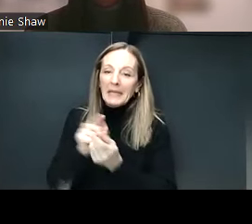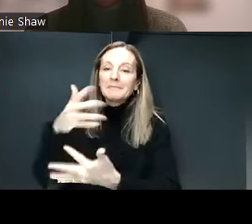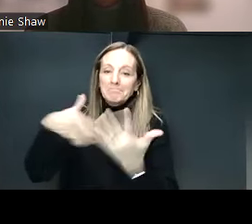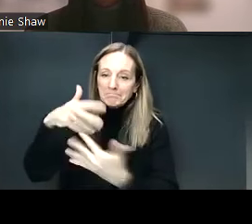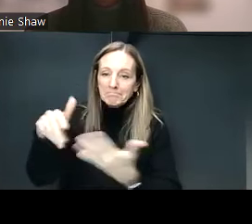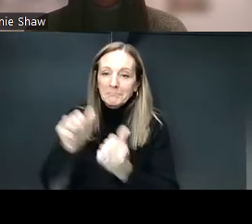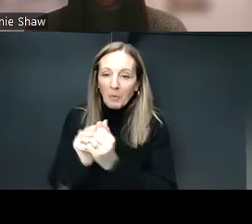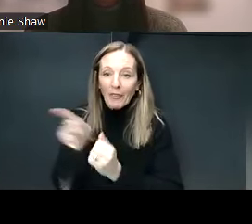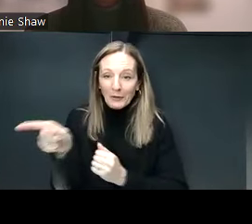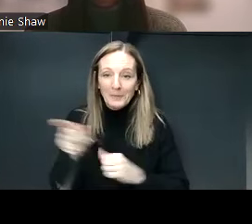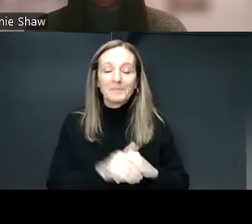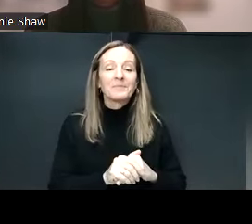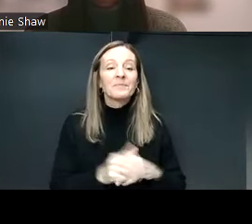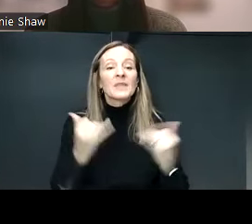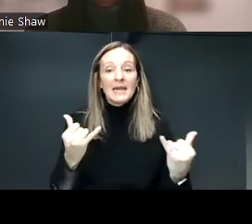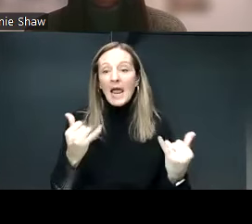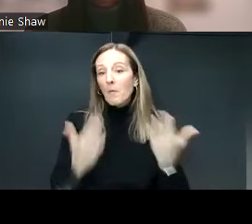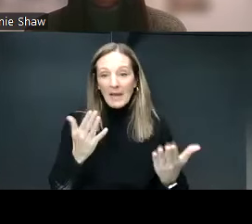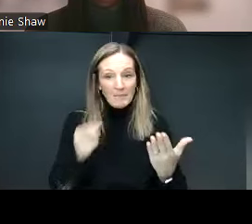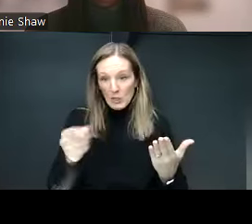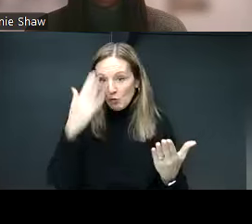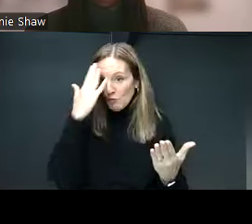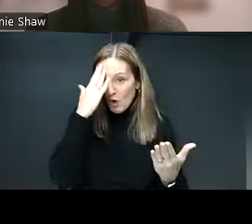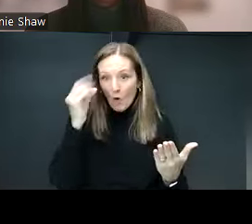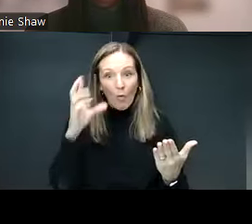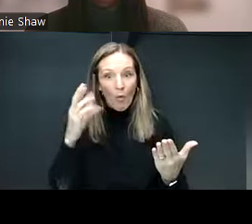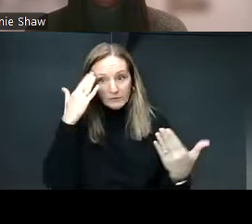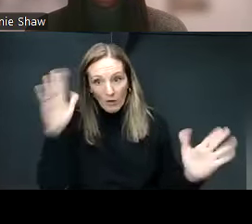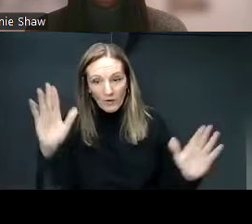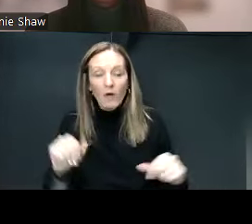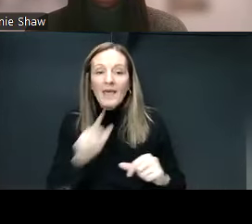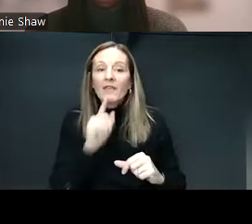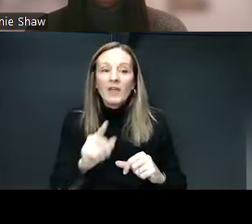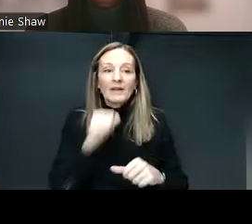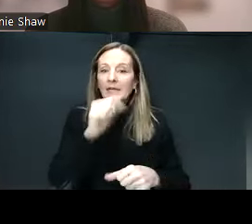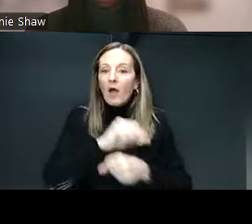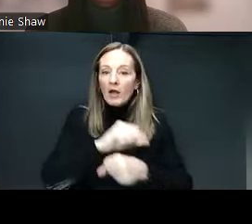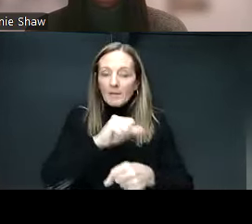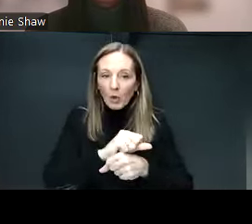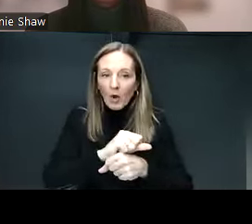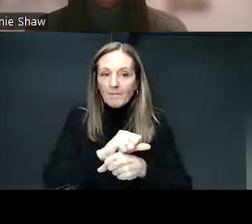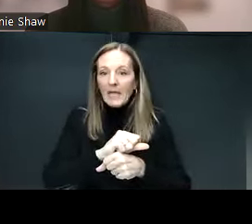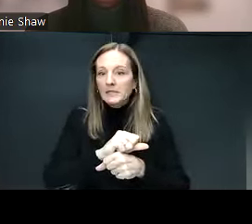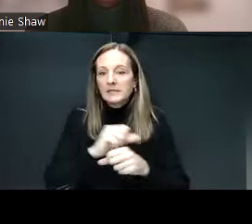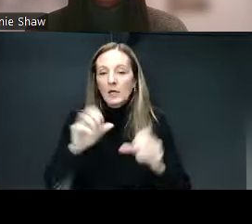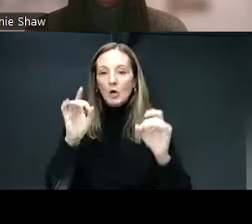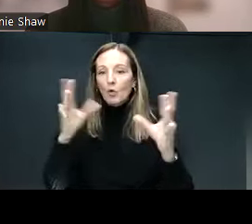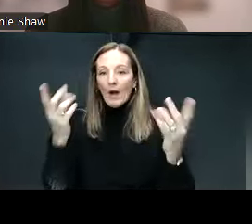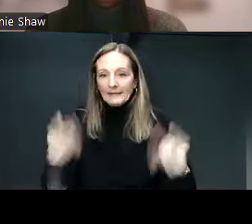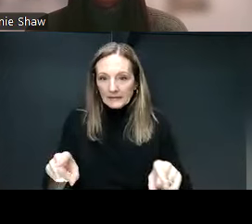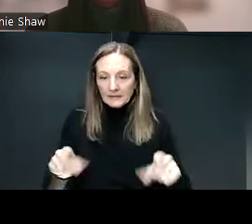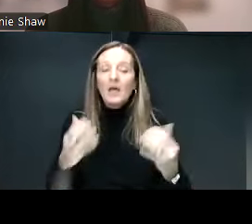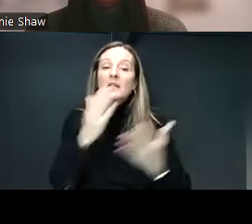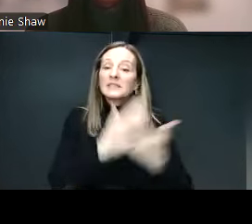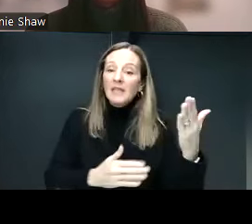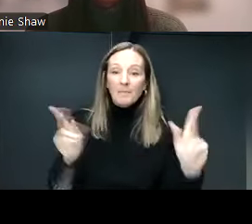So as you may or may not know, there is an unemployment crisis in the autism population. Some estimates say